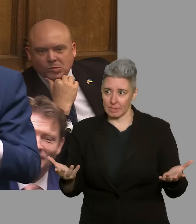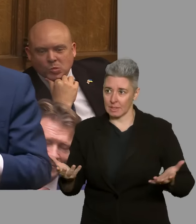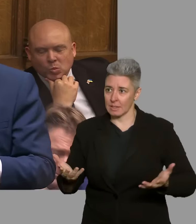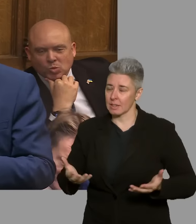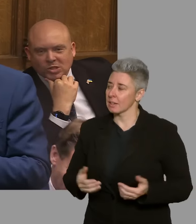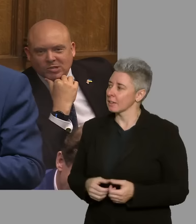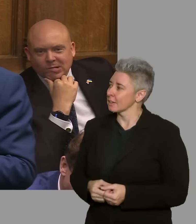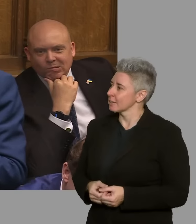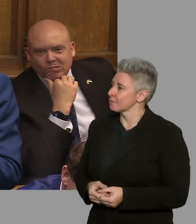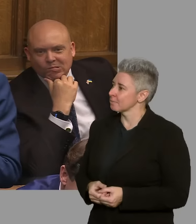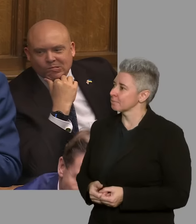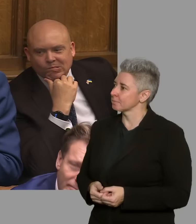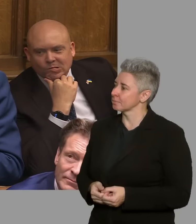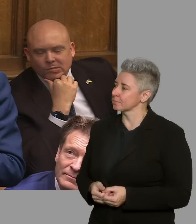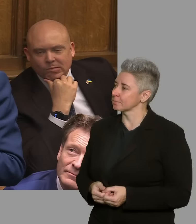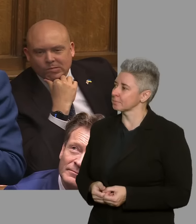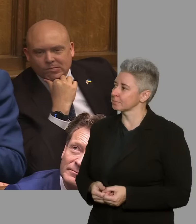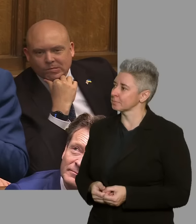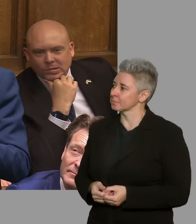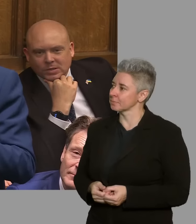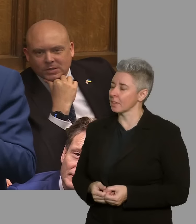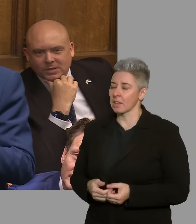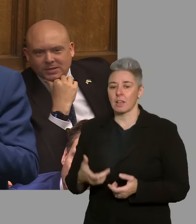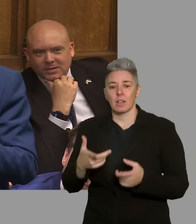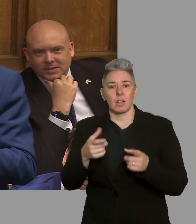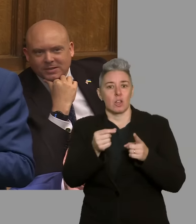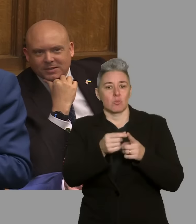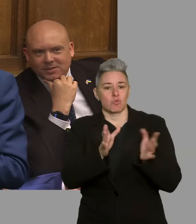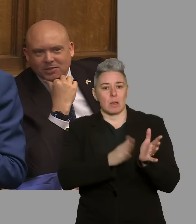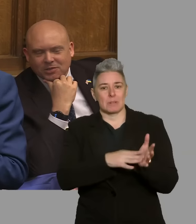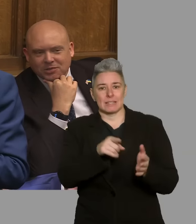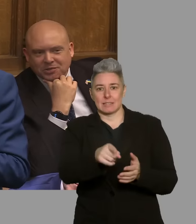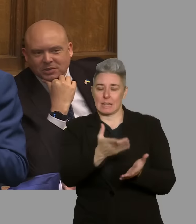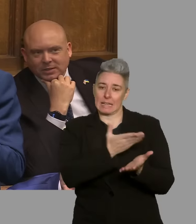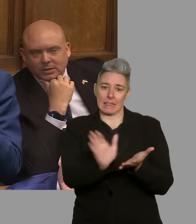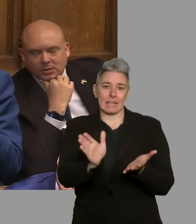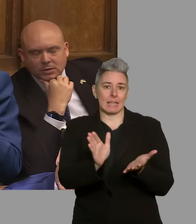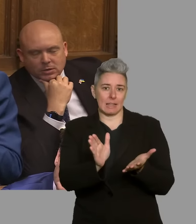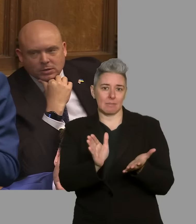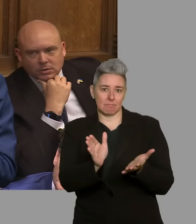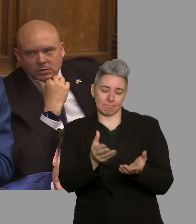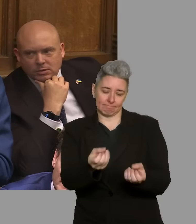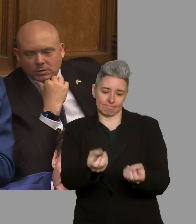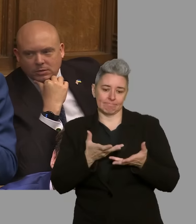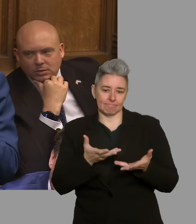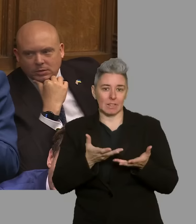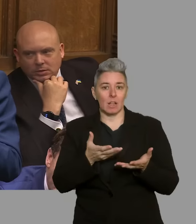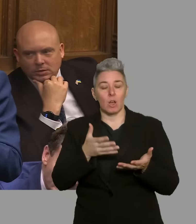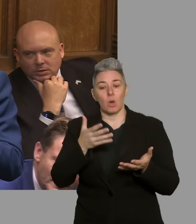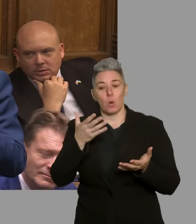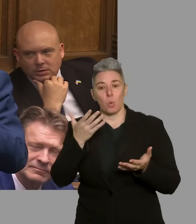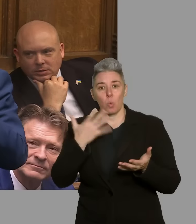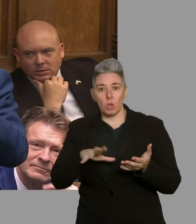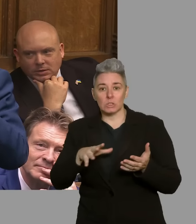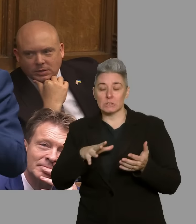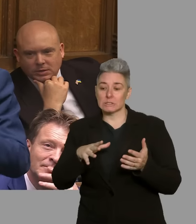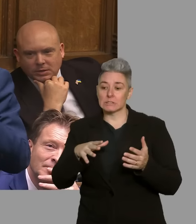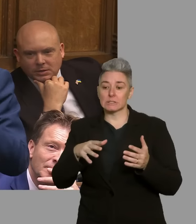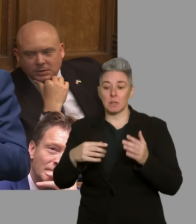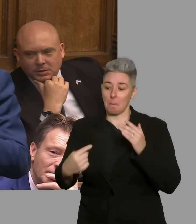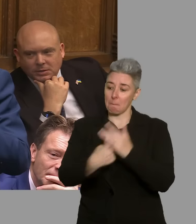Minister has stated very clearly that he wants to close the migrant hotels by the end of this Parliament. Well,